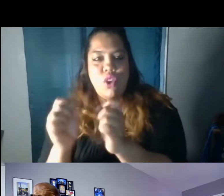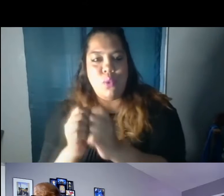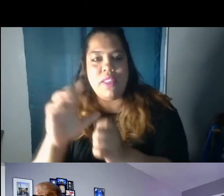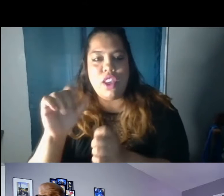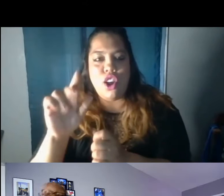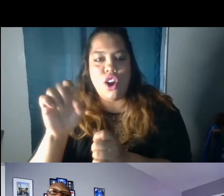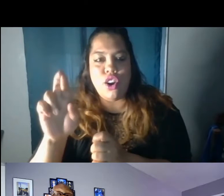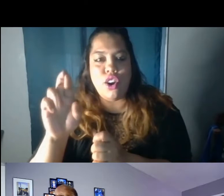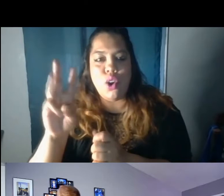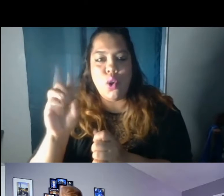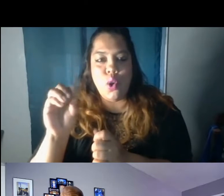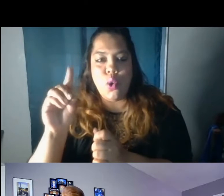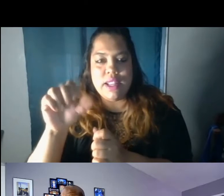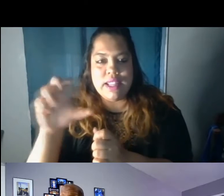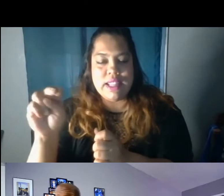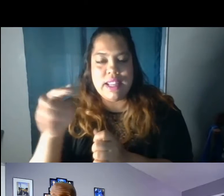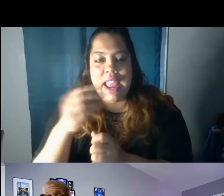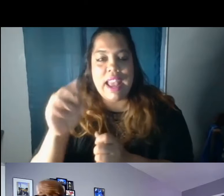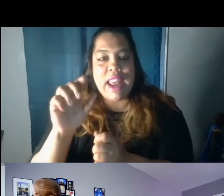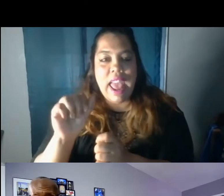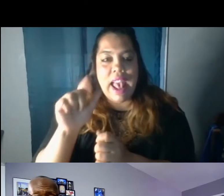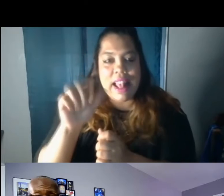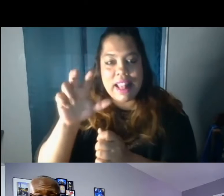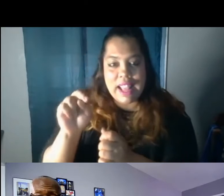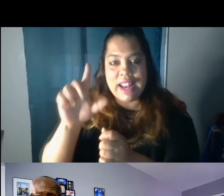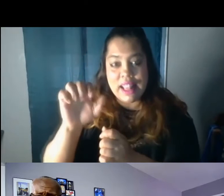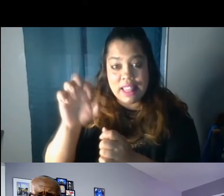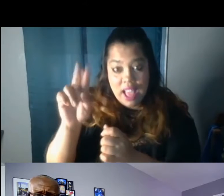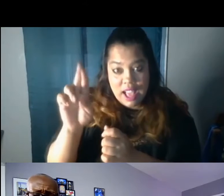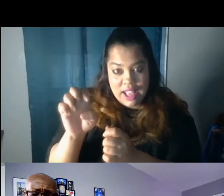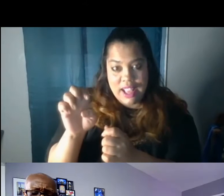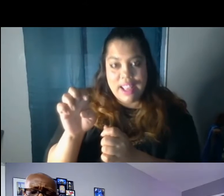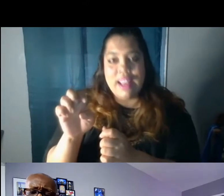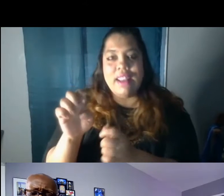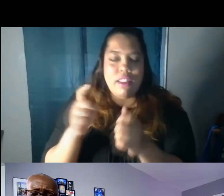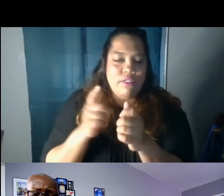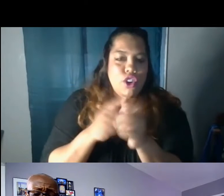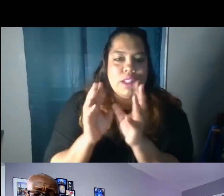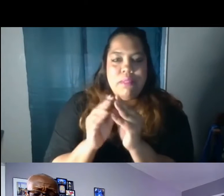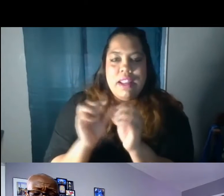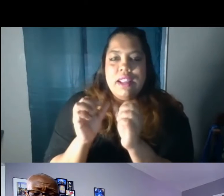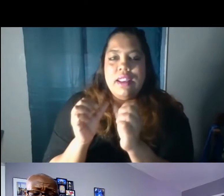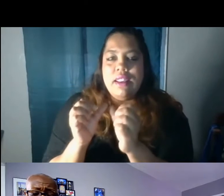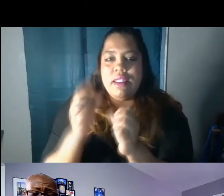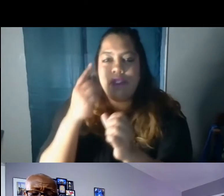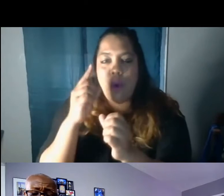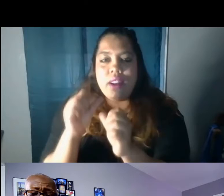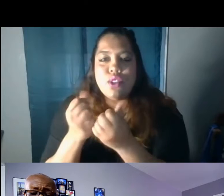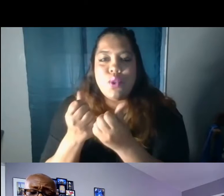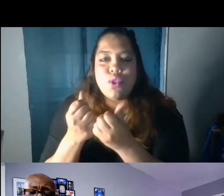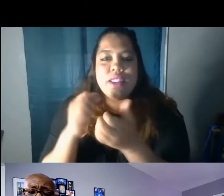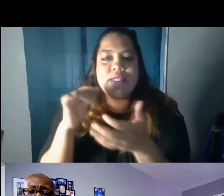Life and History in 1927. And her talk was